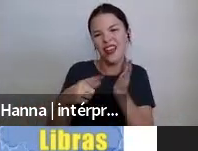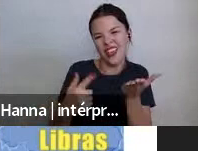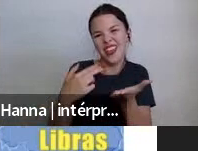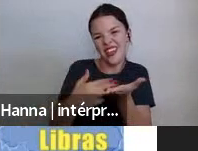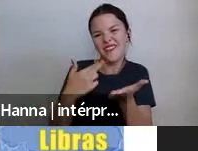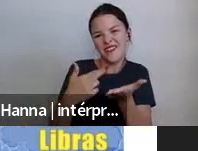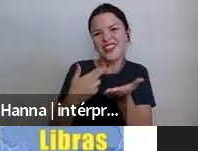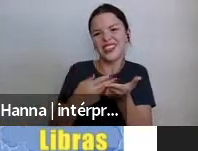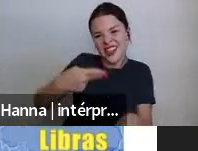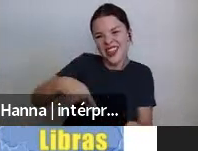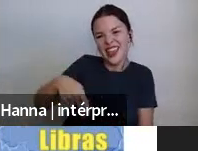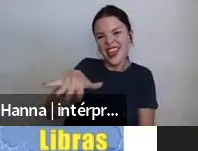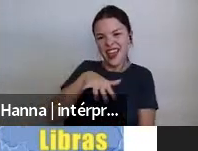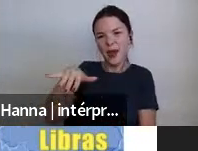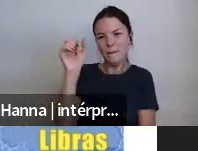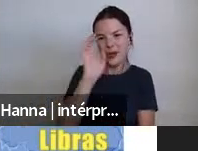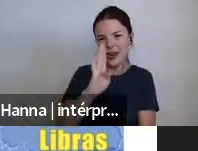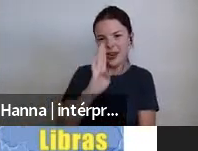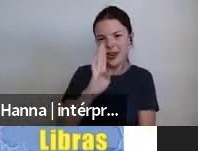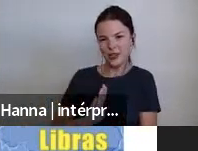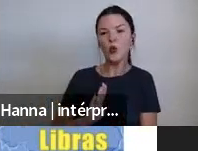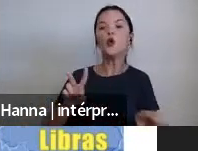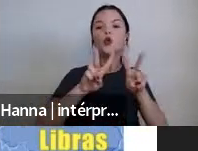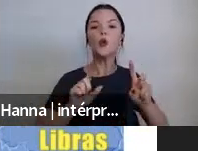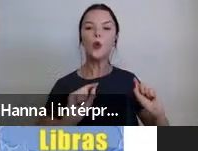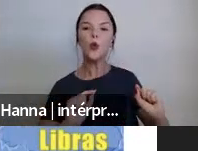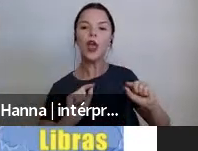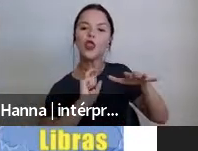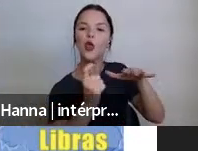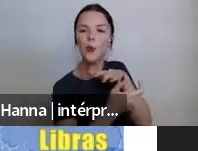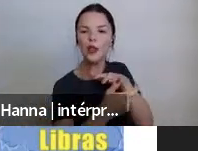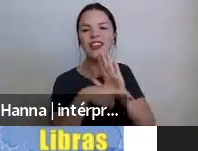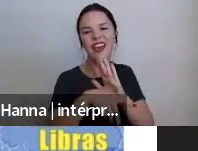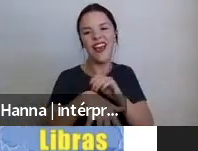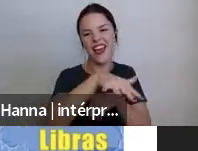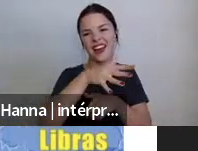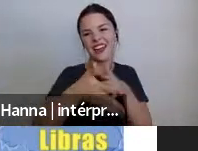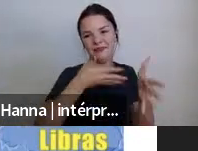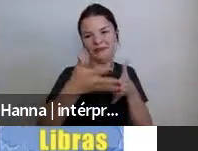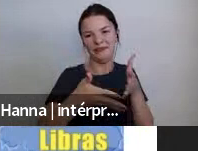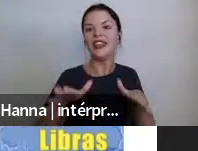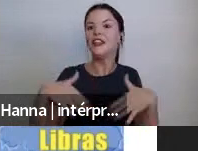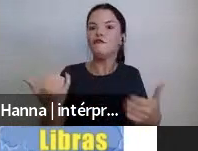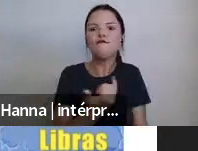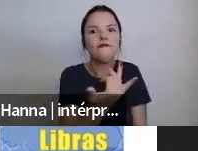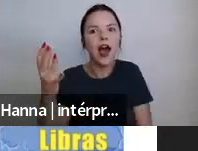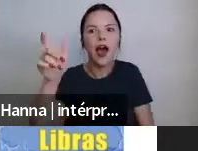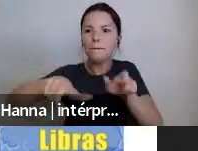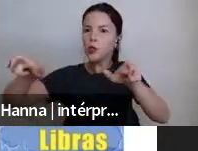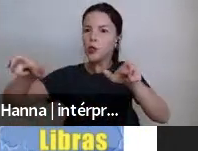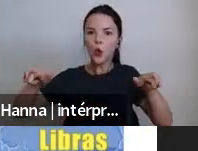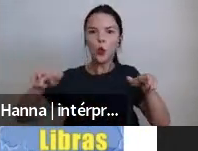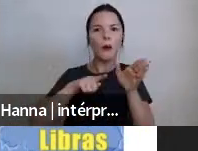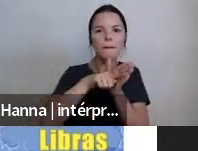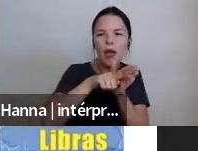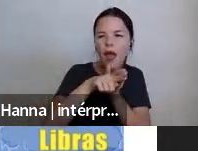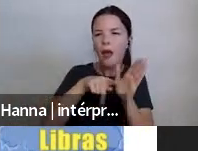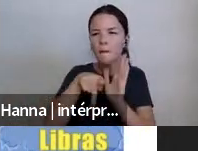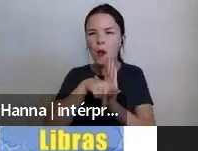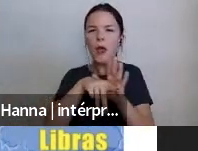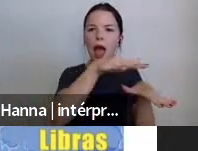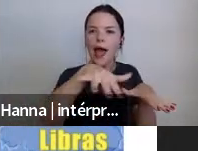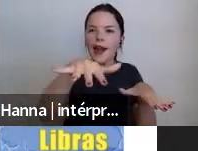Libras toponymy. So researchers from different areas in Brazil were